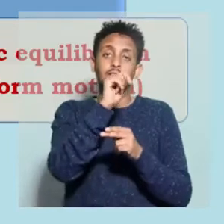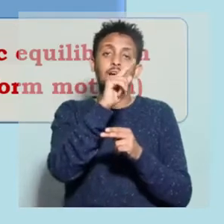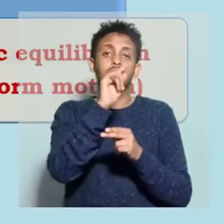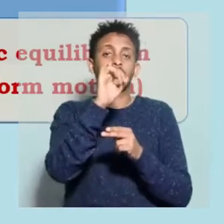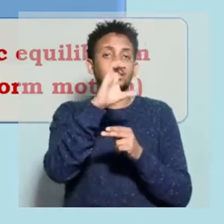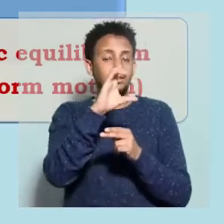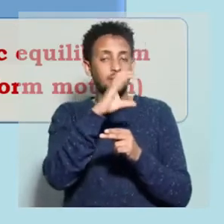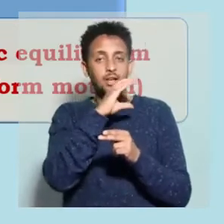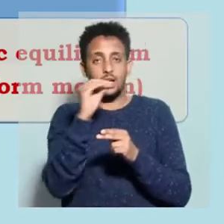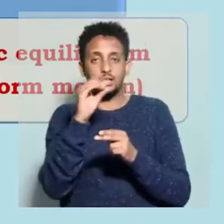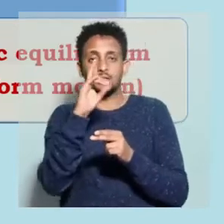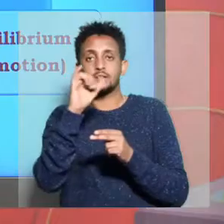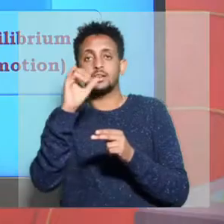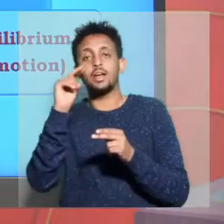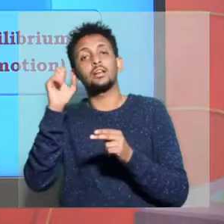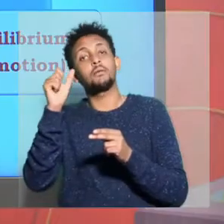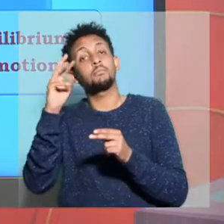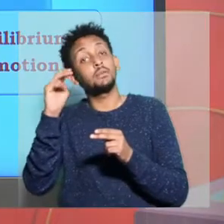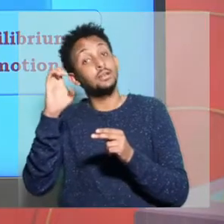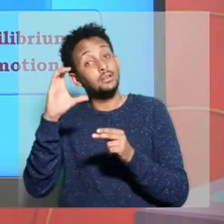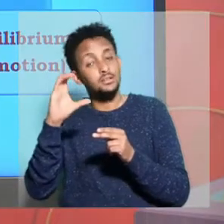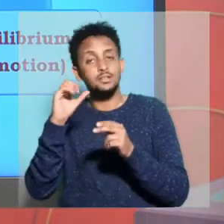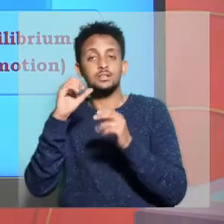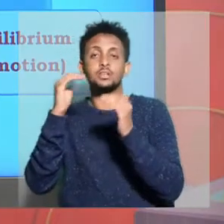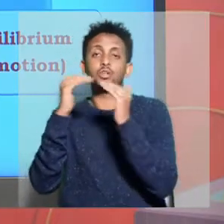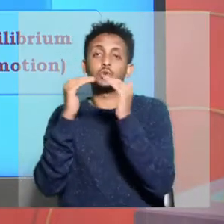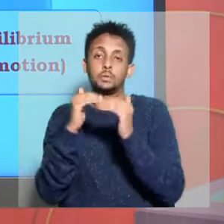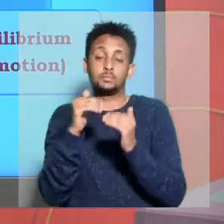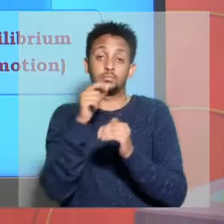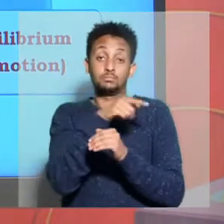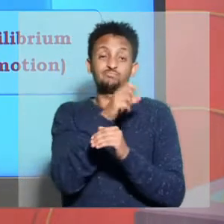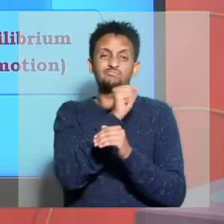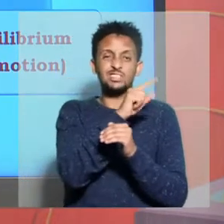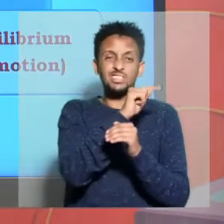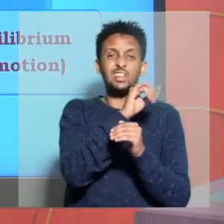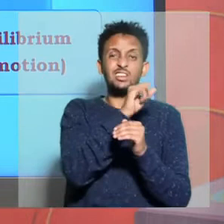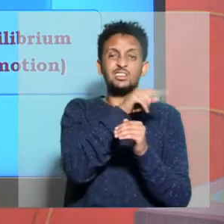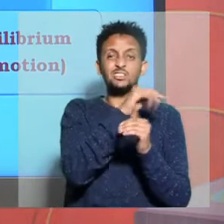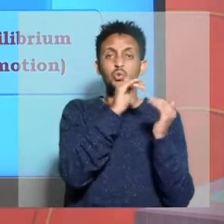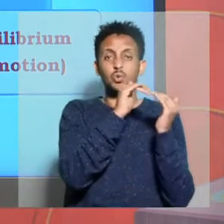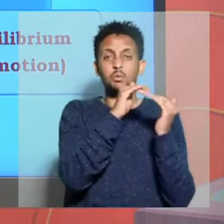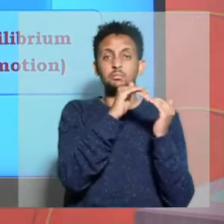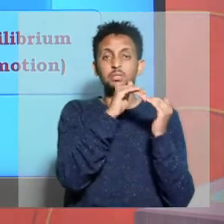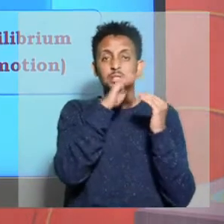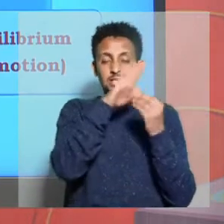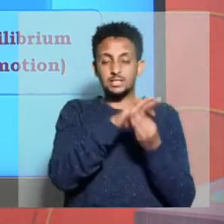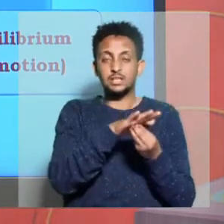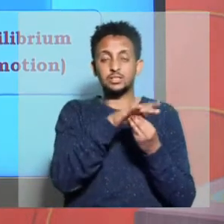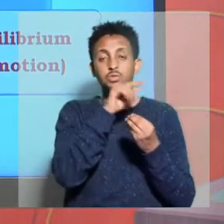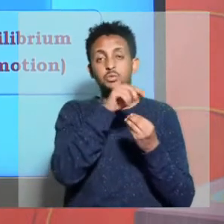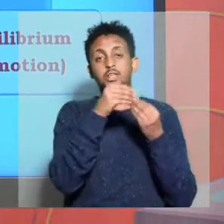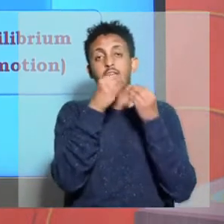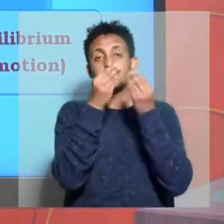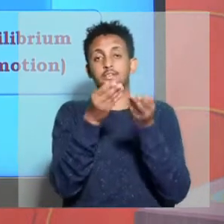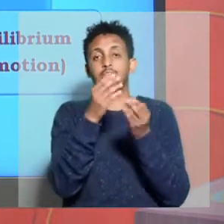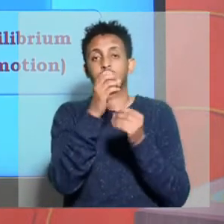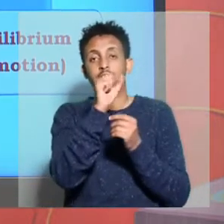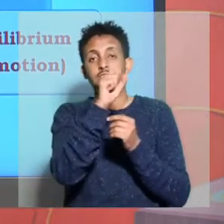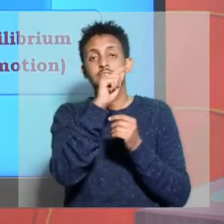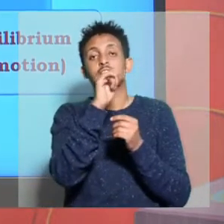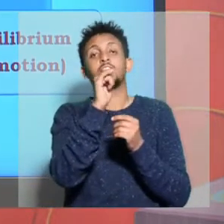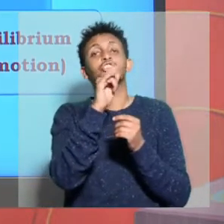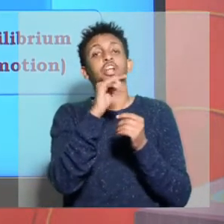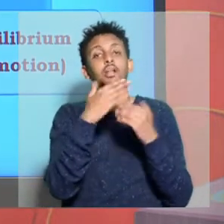and dynamic equilibrium. Static equilibrium is equilibrium exerted on a given stationary